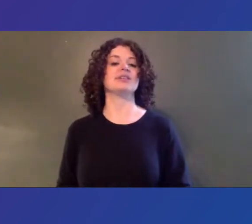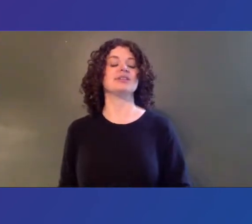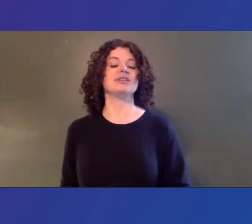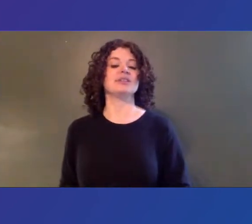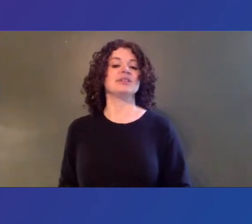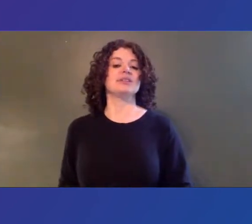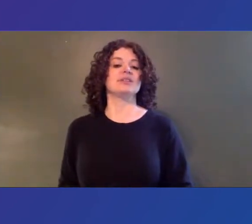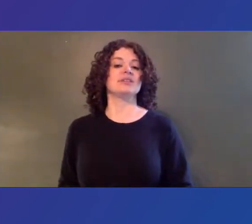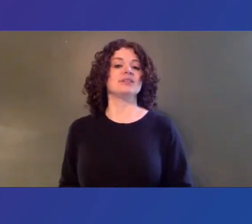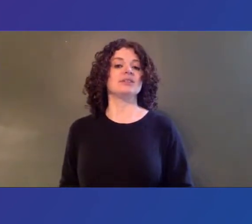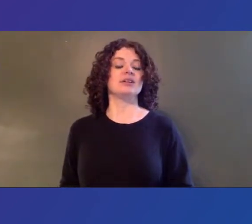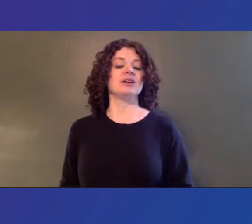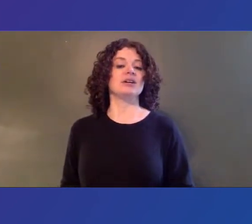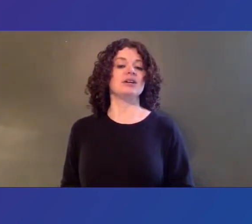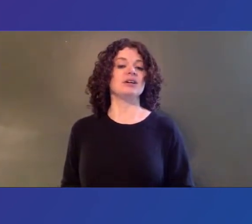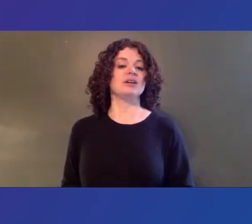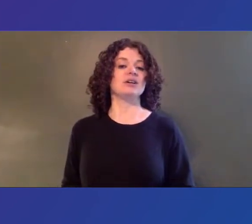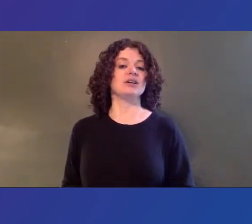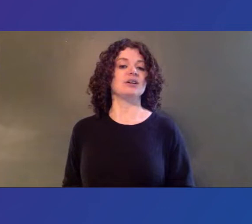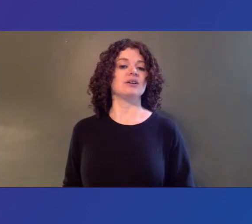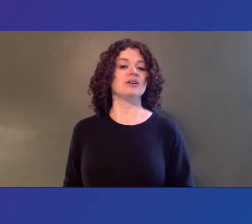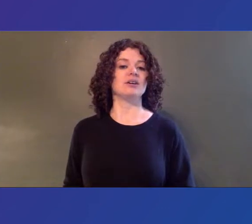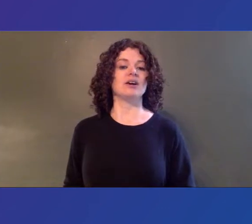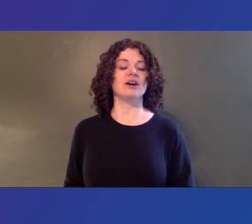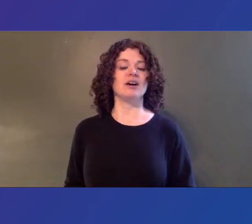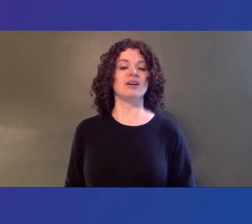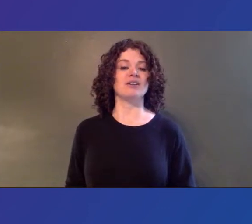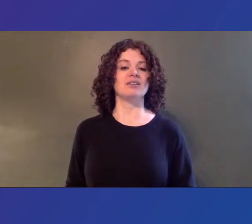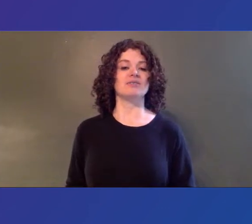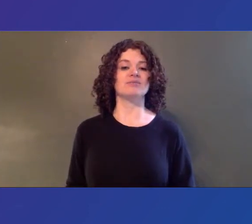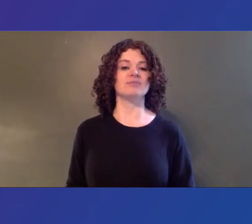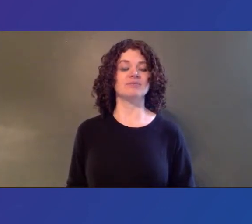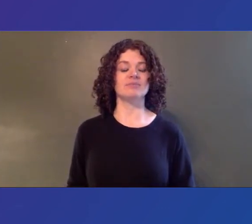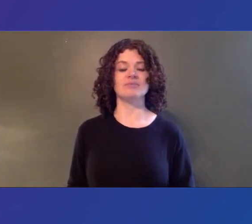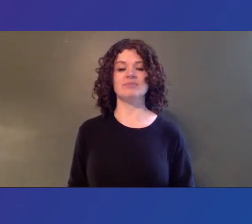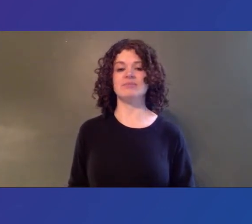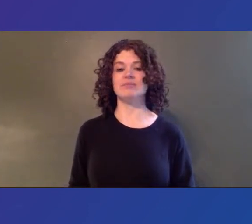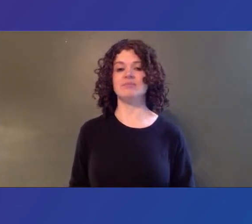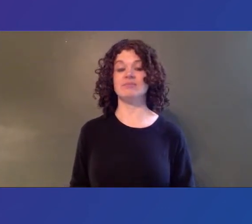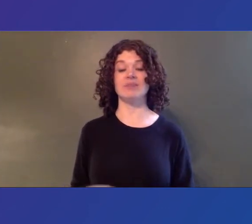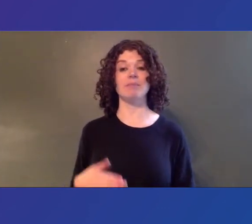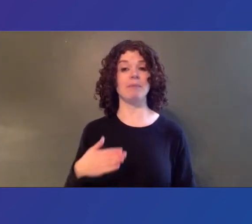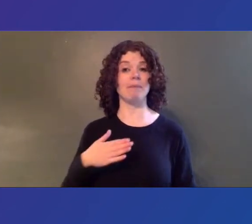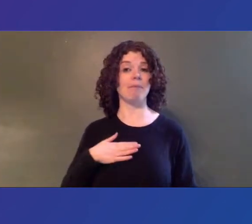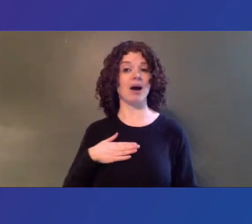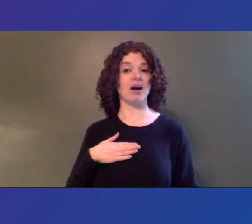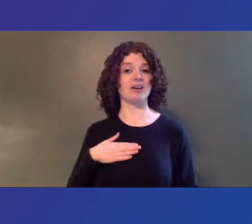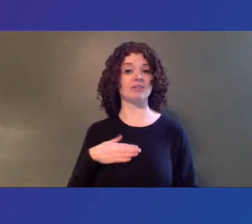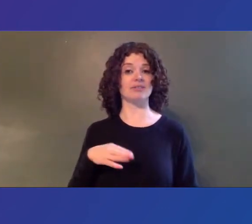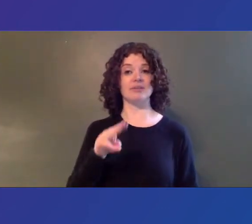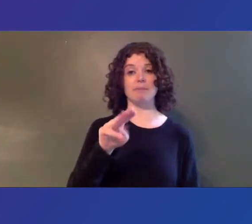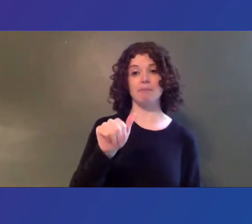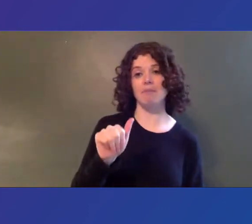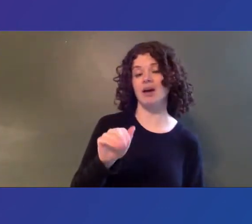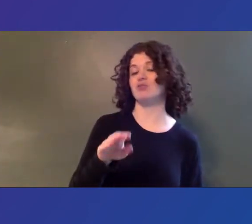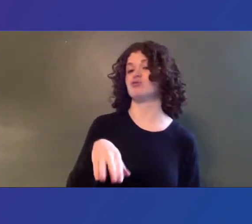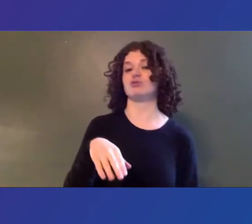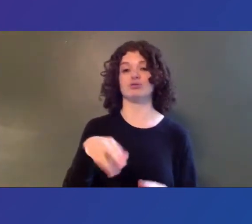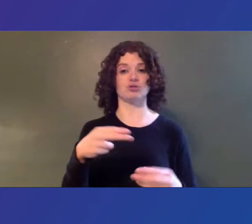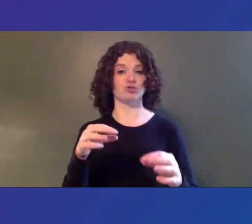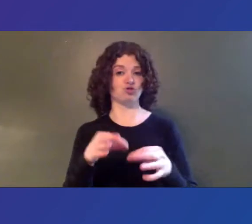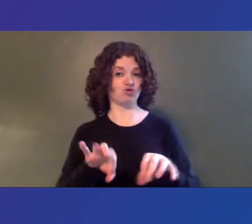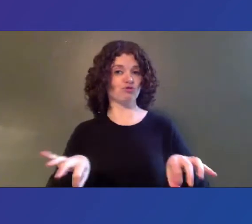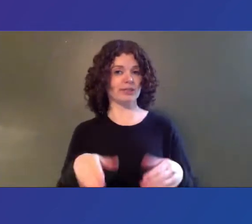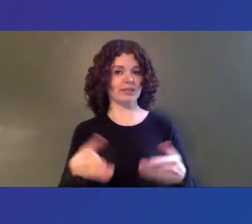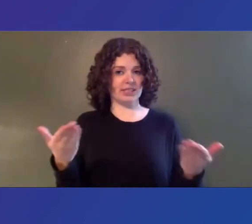I was always fortunate. I mean, I did my later degrees here at Hunter, and I found that the community I had here helped